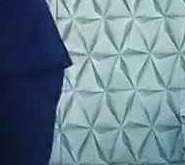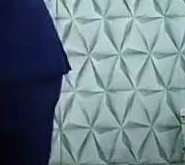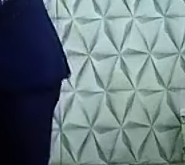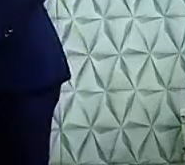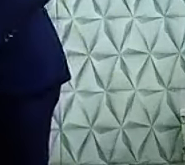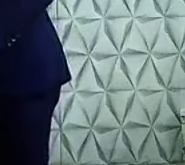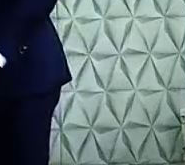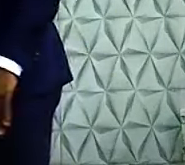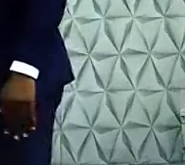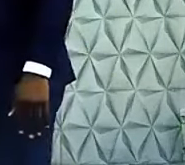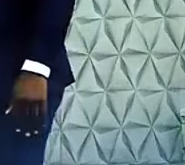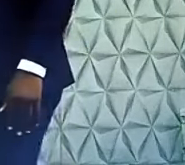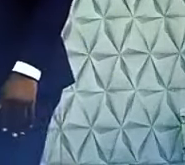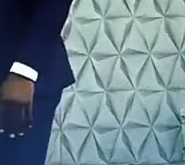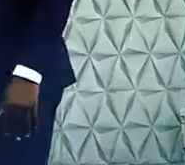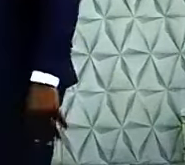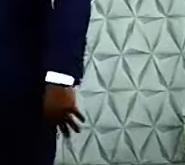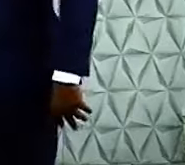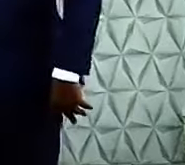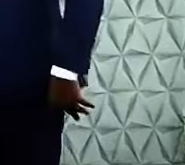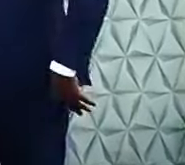ehu.